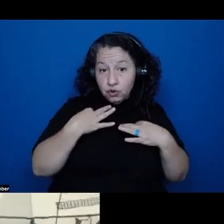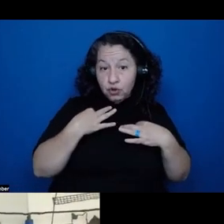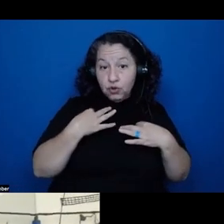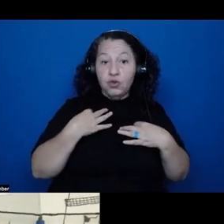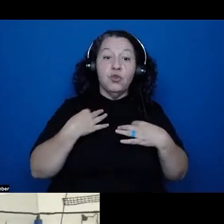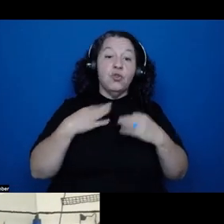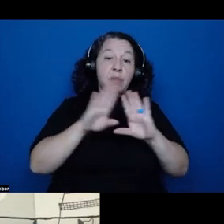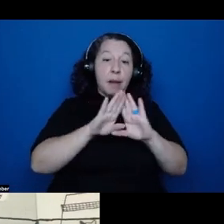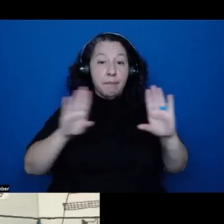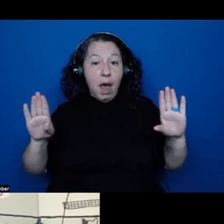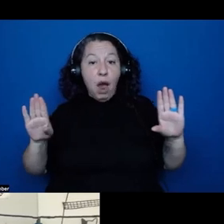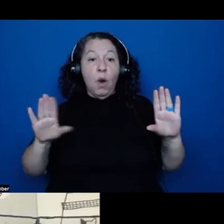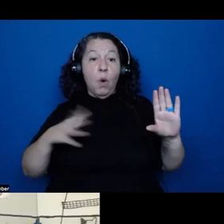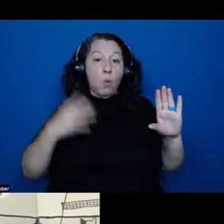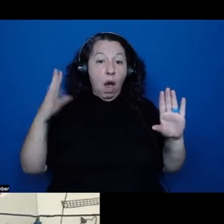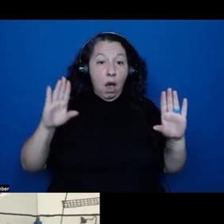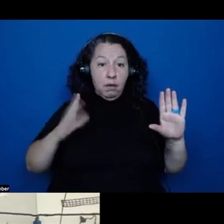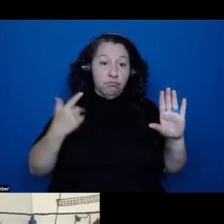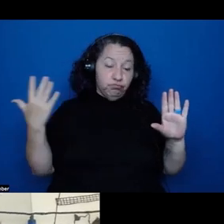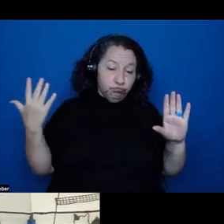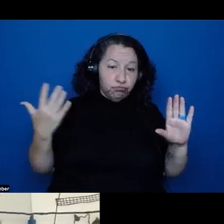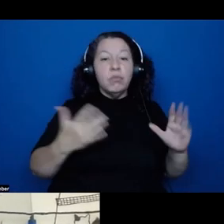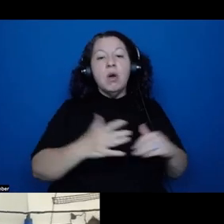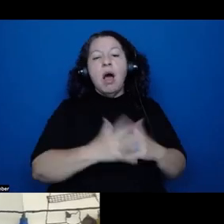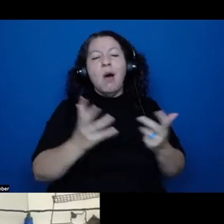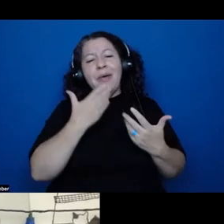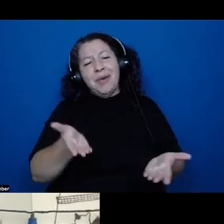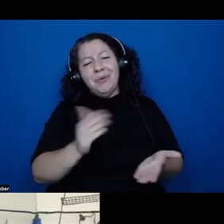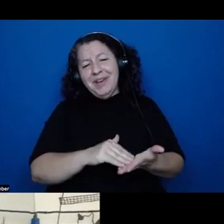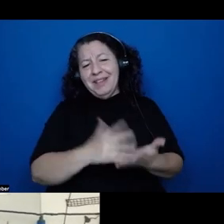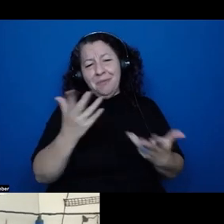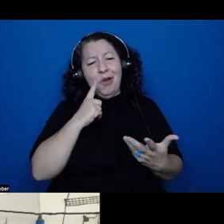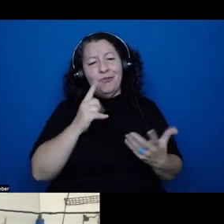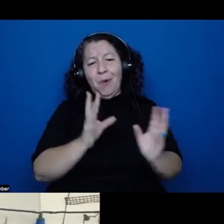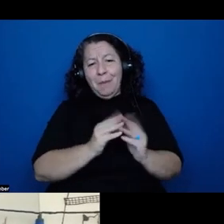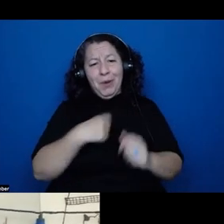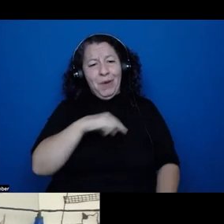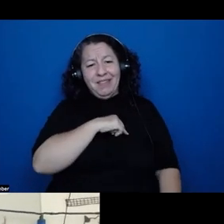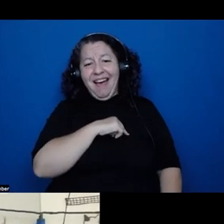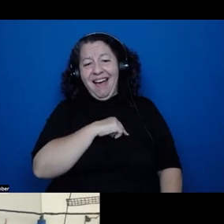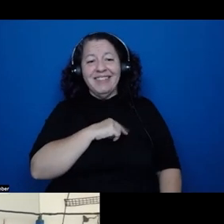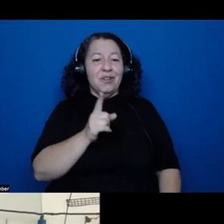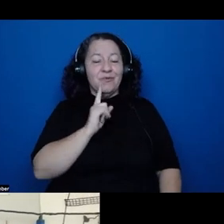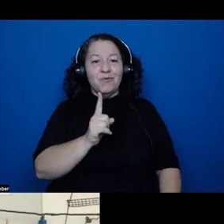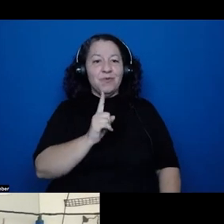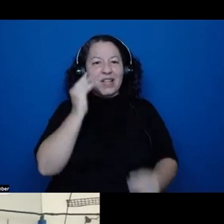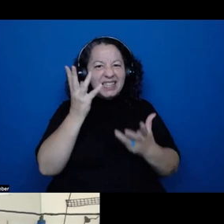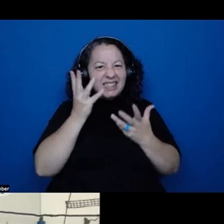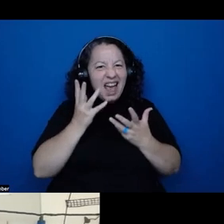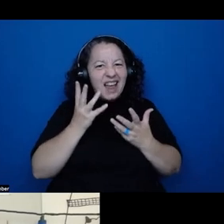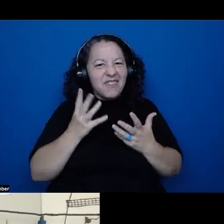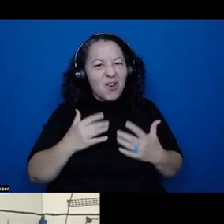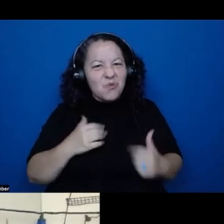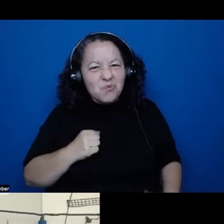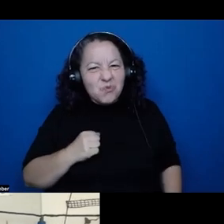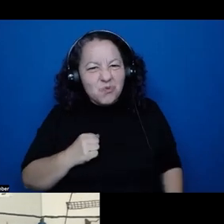white wall. I just wanted to thank you again so much for meeting with us. It has been so insightful, like what you've been able to